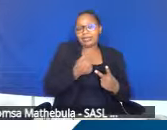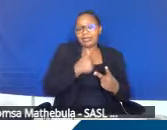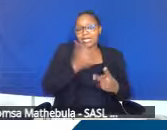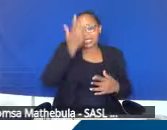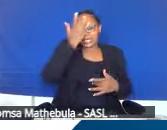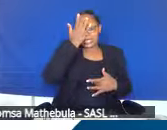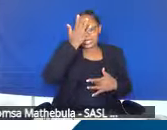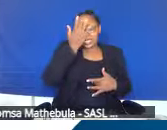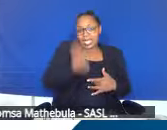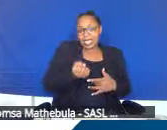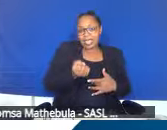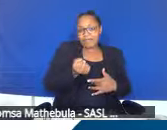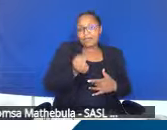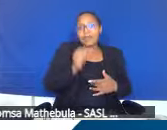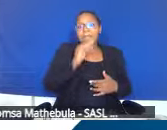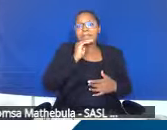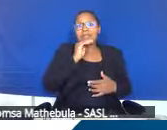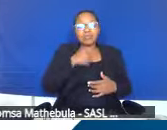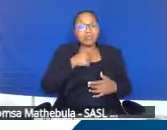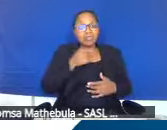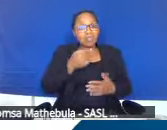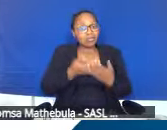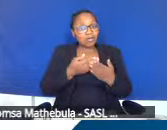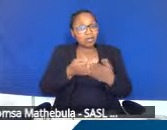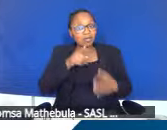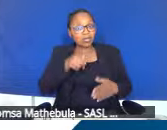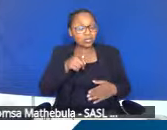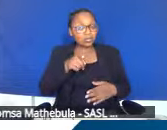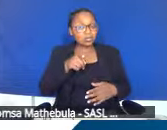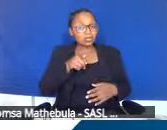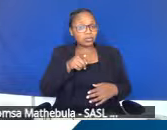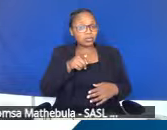I am entitled to